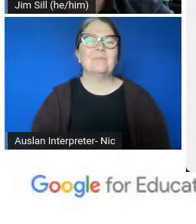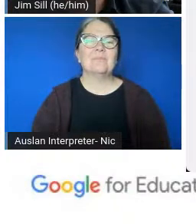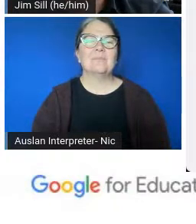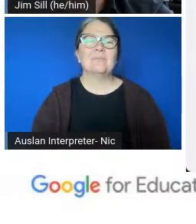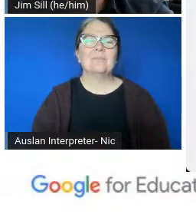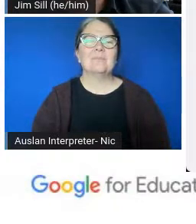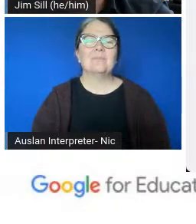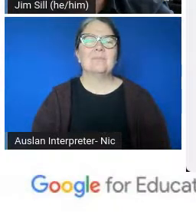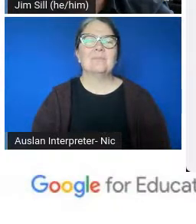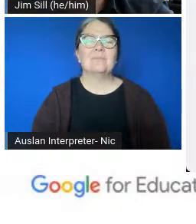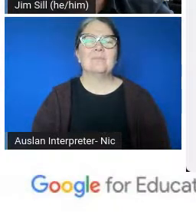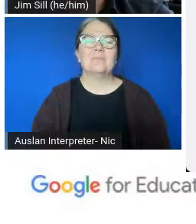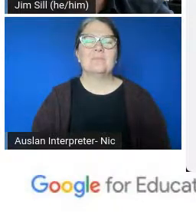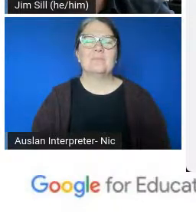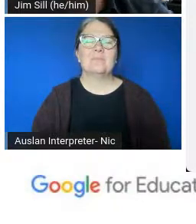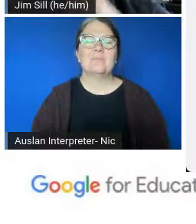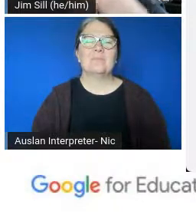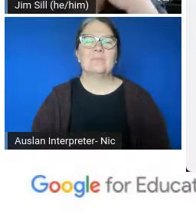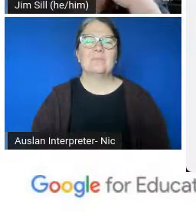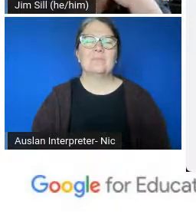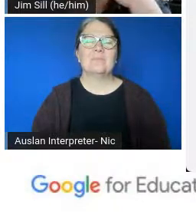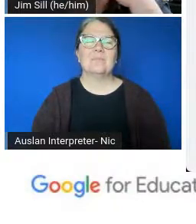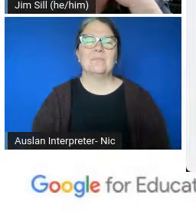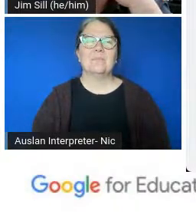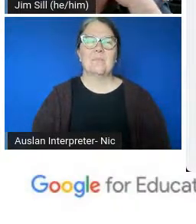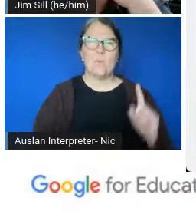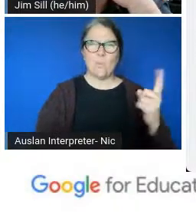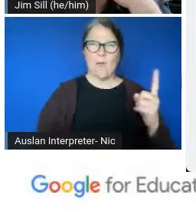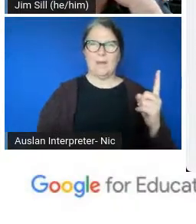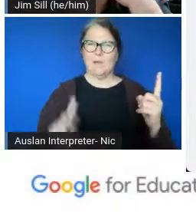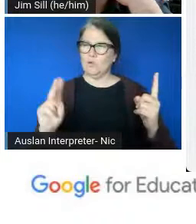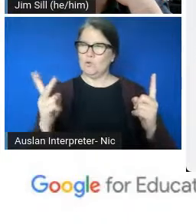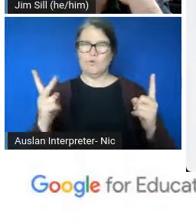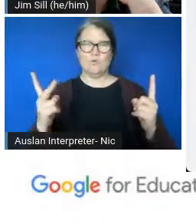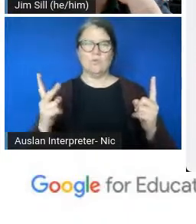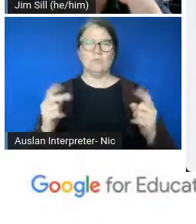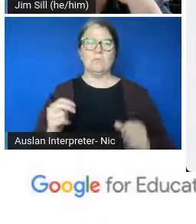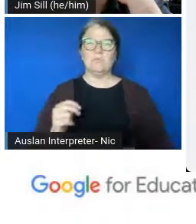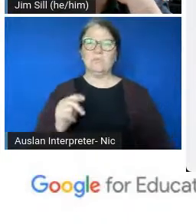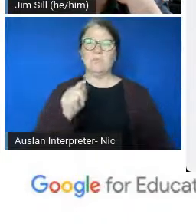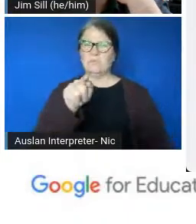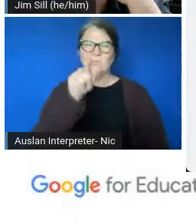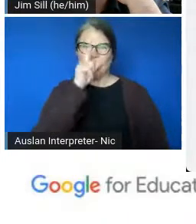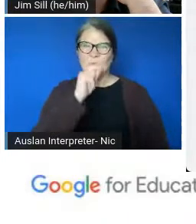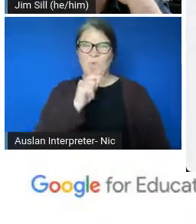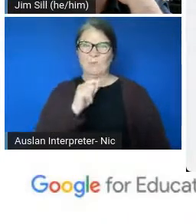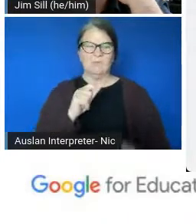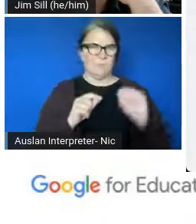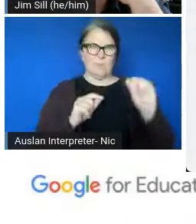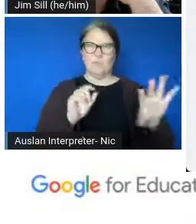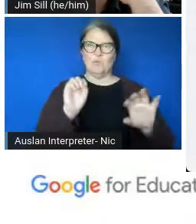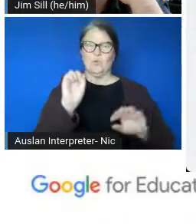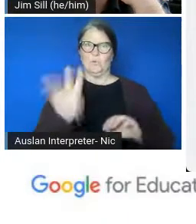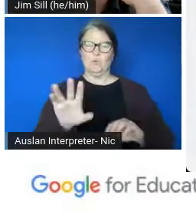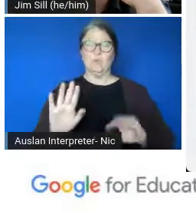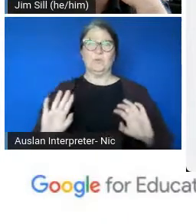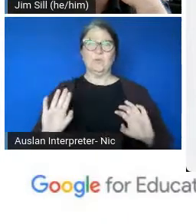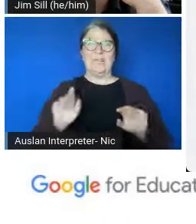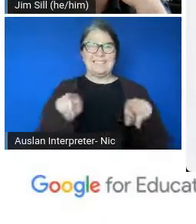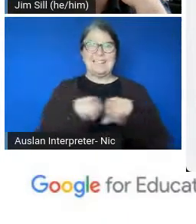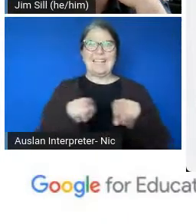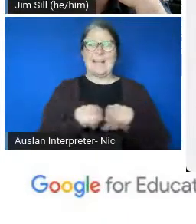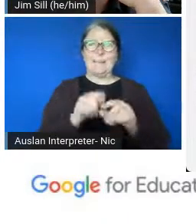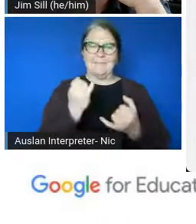prototype 2, and you can just put those layouts in there for you. And as you could see before, it's very easy